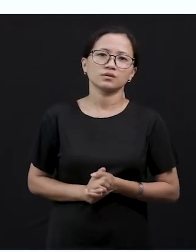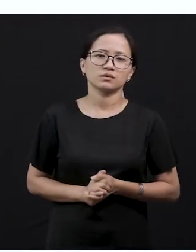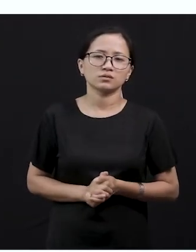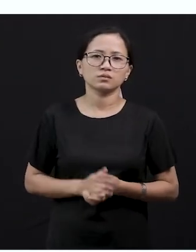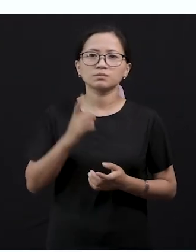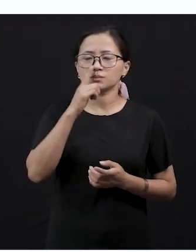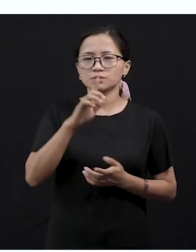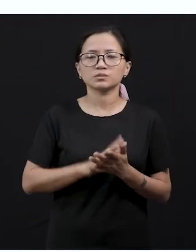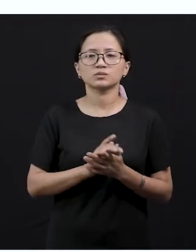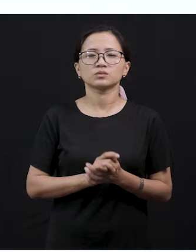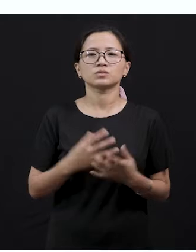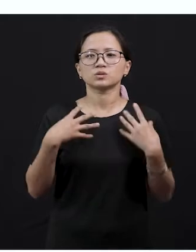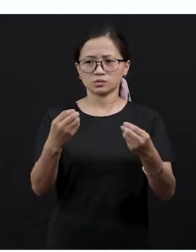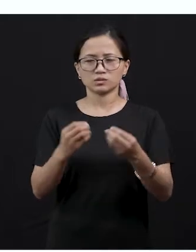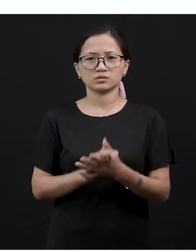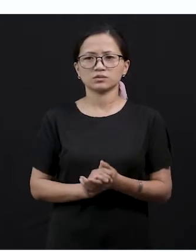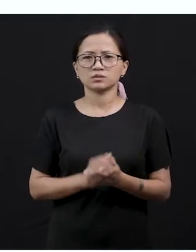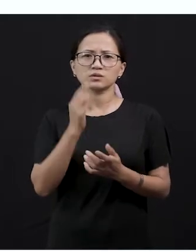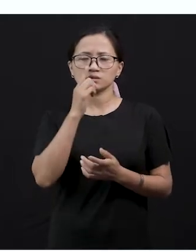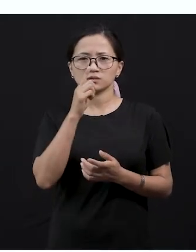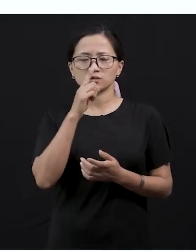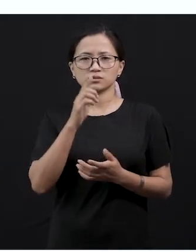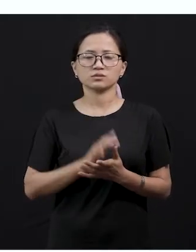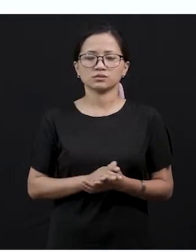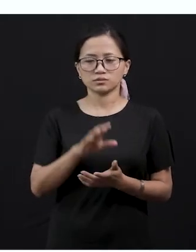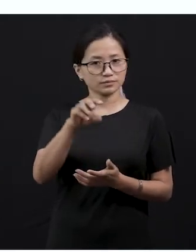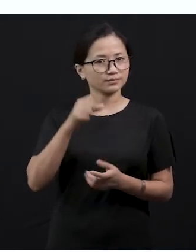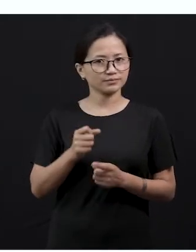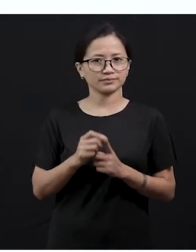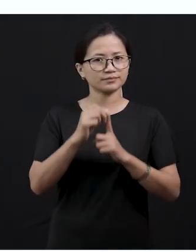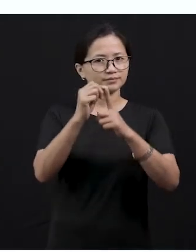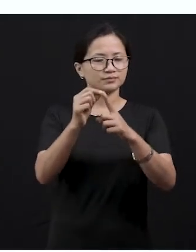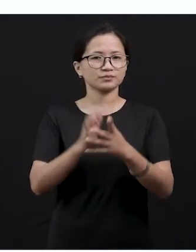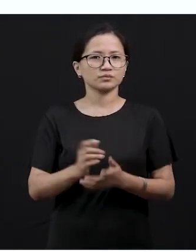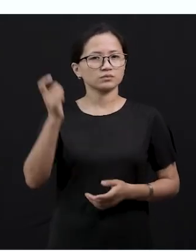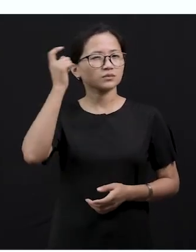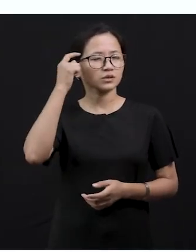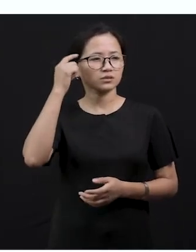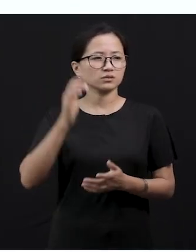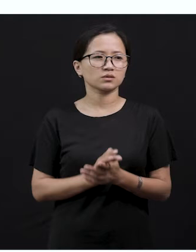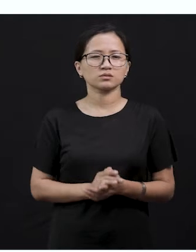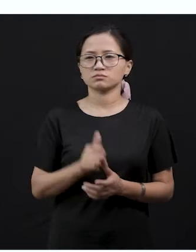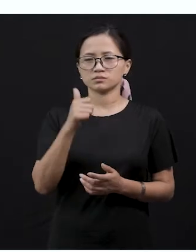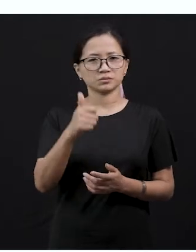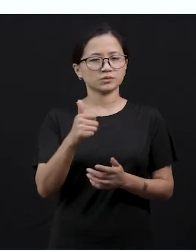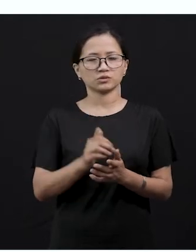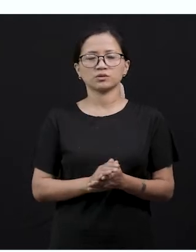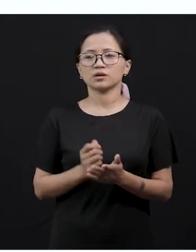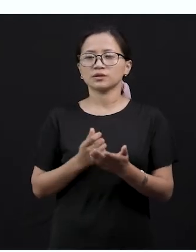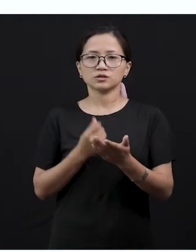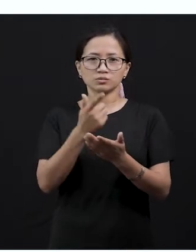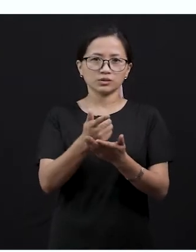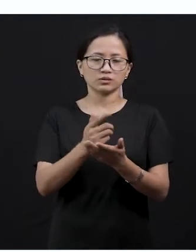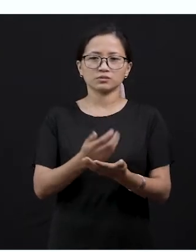Why does mother don't want the girls to get presents? See, because she thinks that it is not nice to